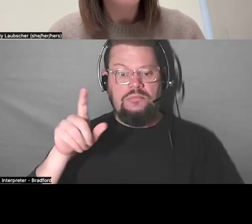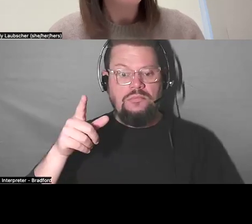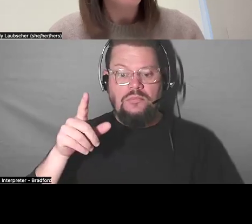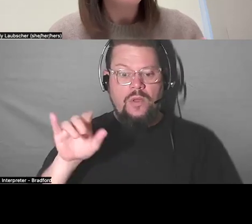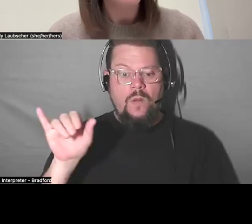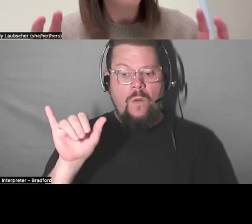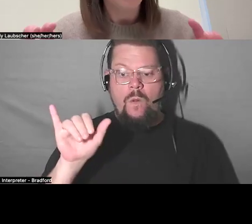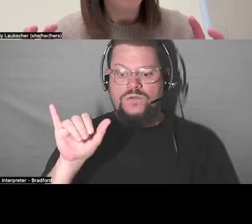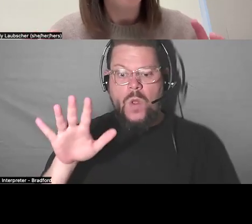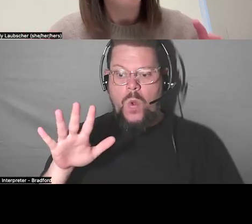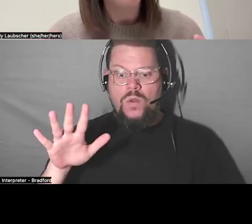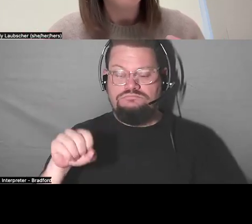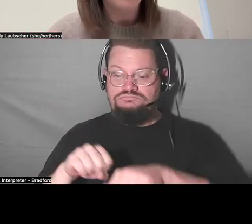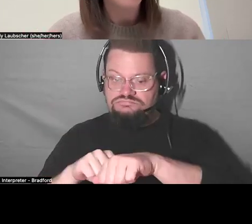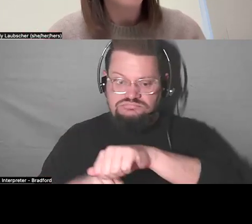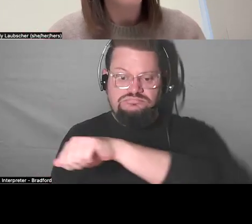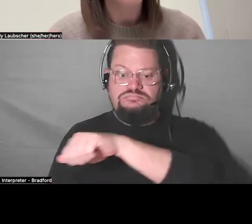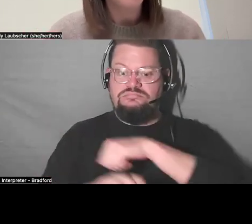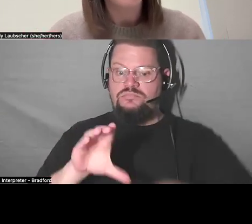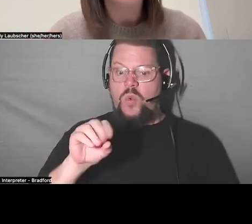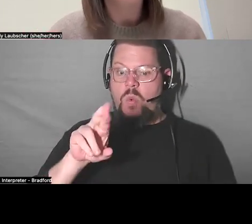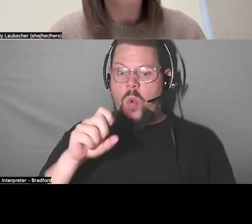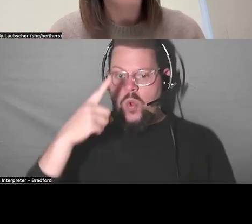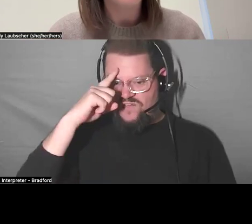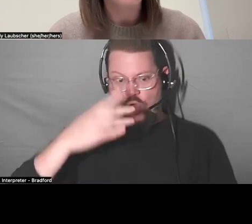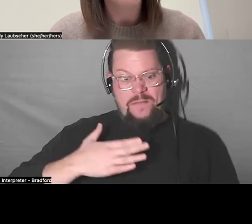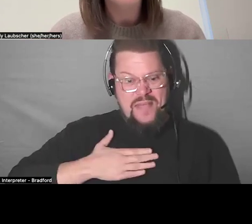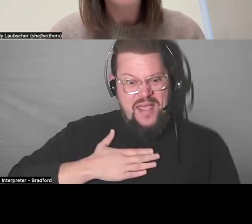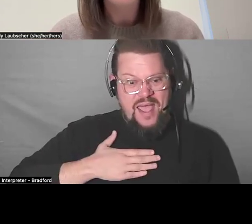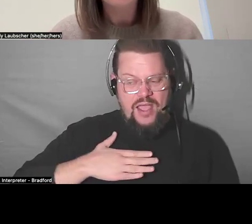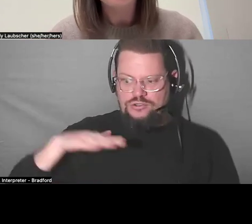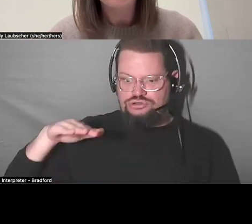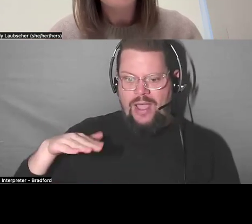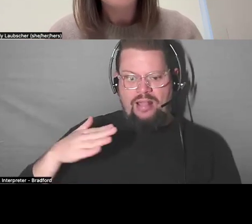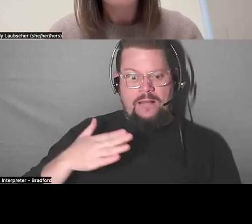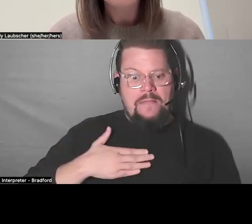also fundamentally core for my child or my client or my student?